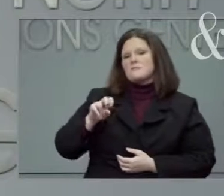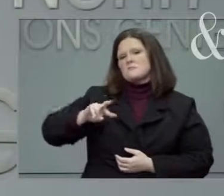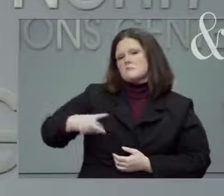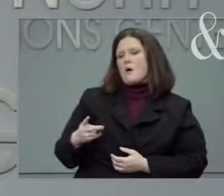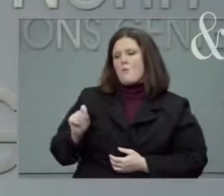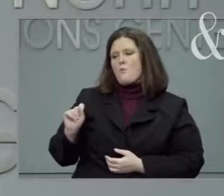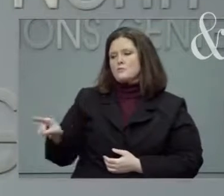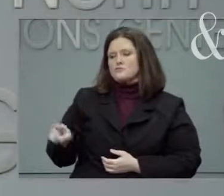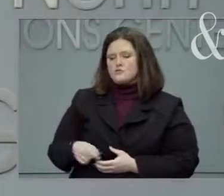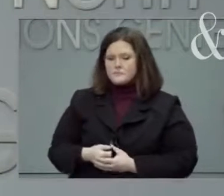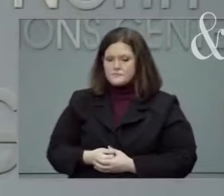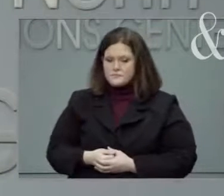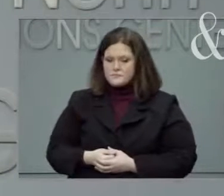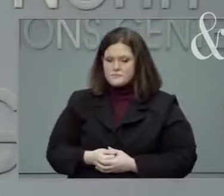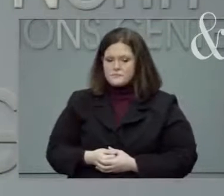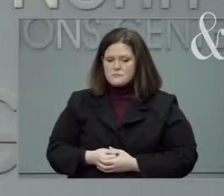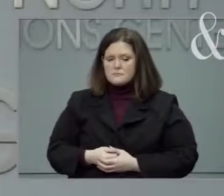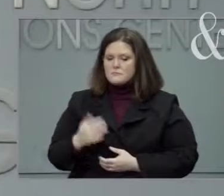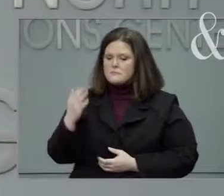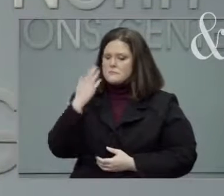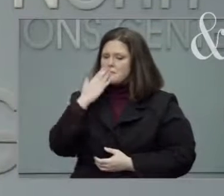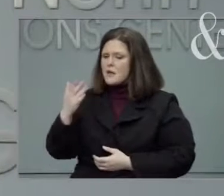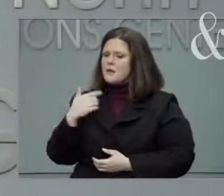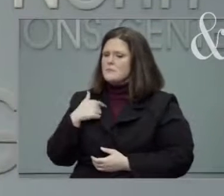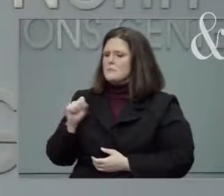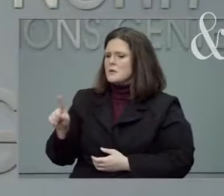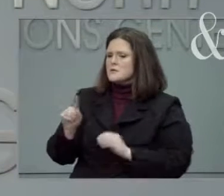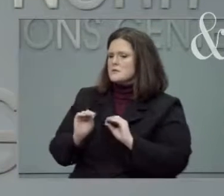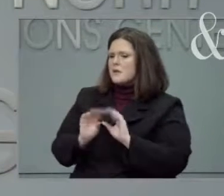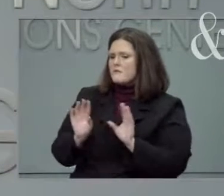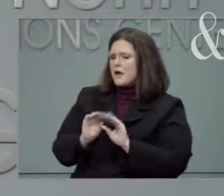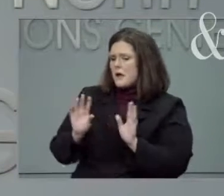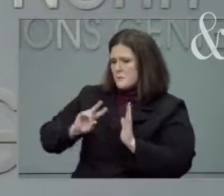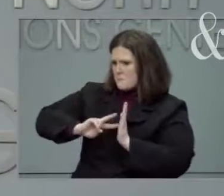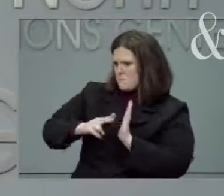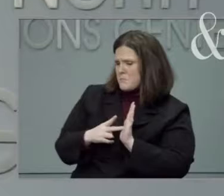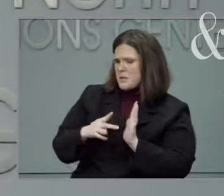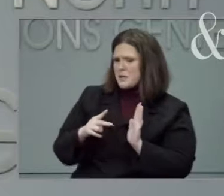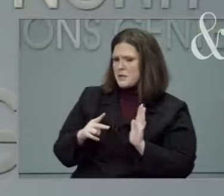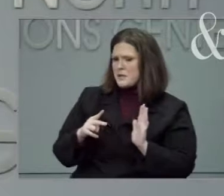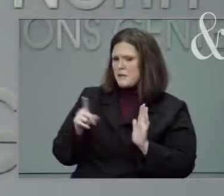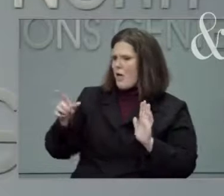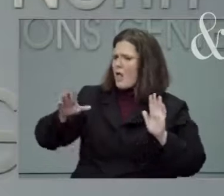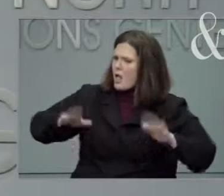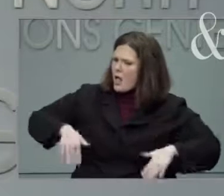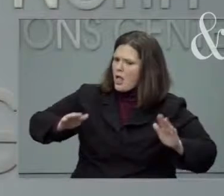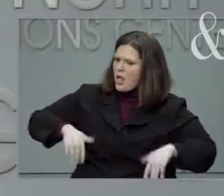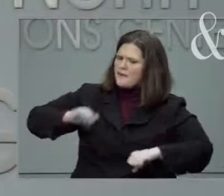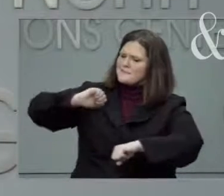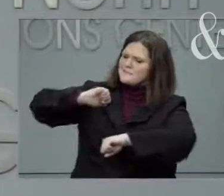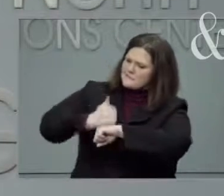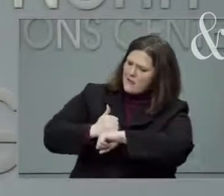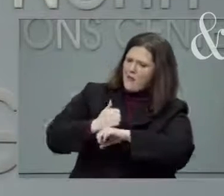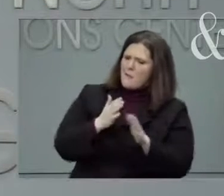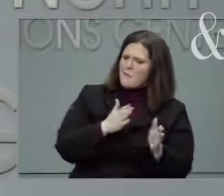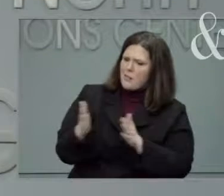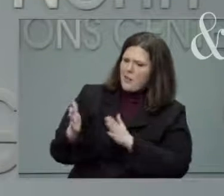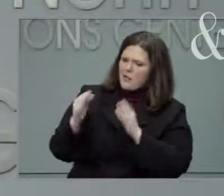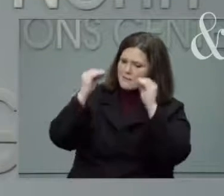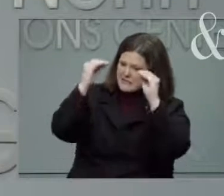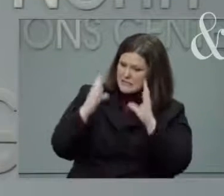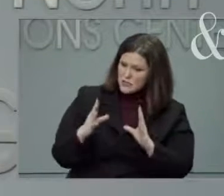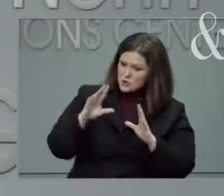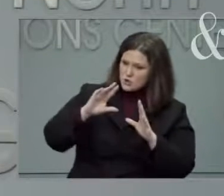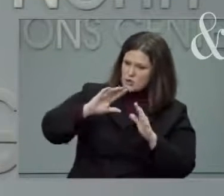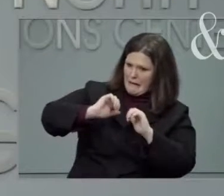Thank you. And just to be clear, does that mean that there is not a specific plan in place just yet for how that will be handled?